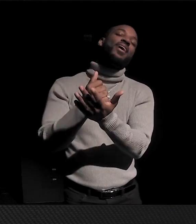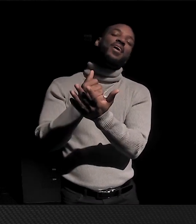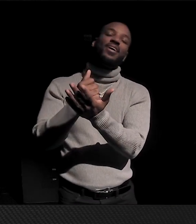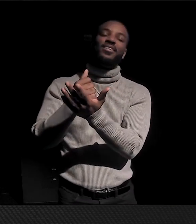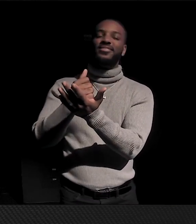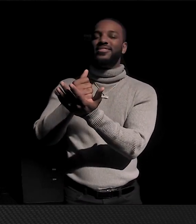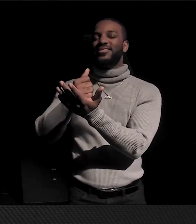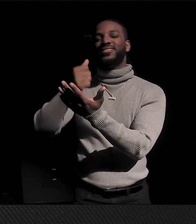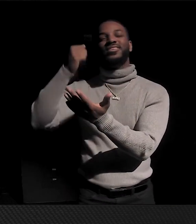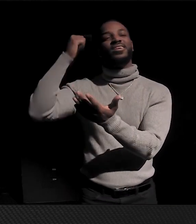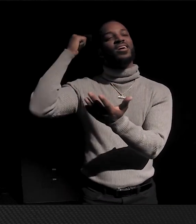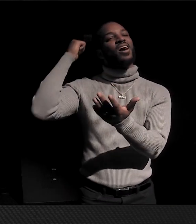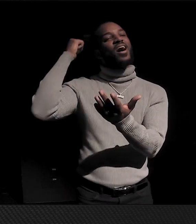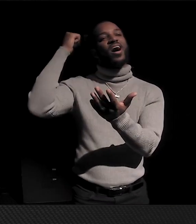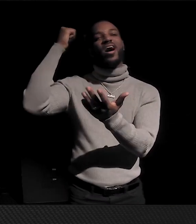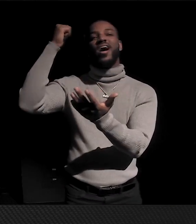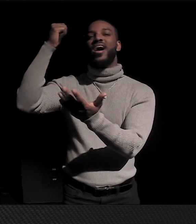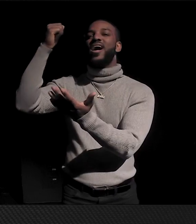amen,